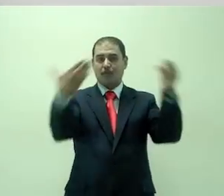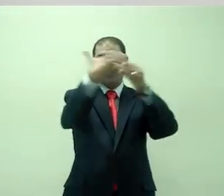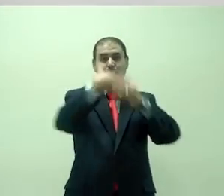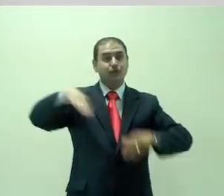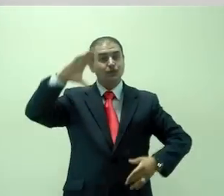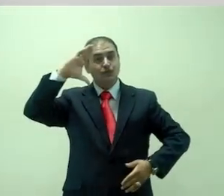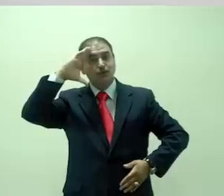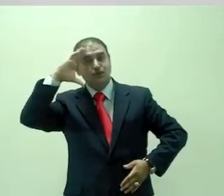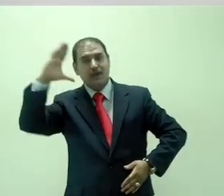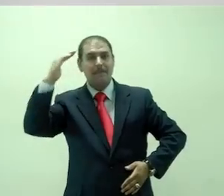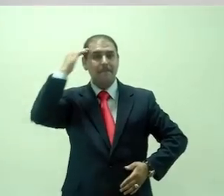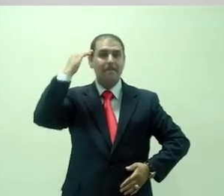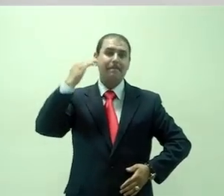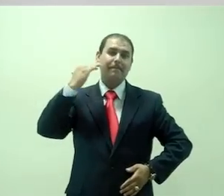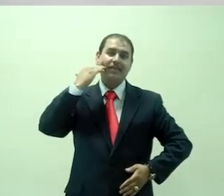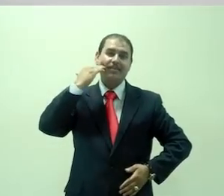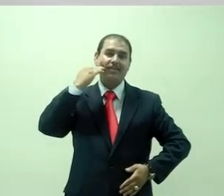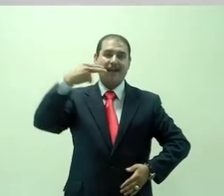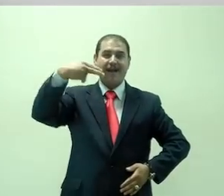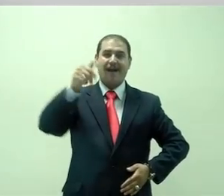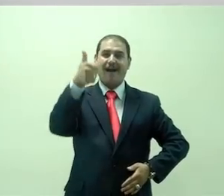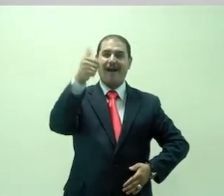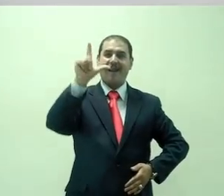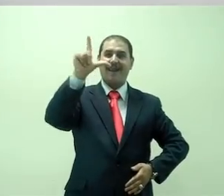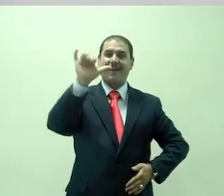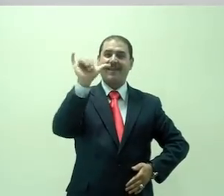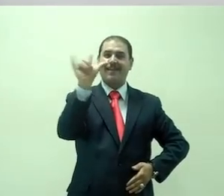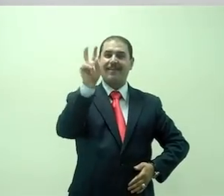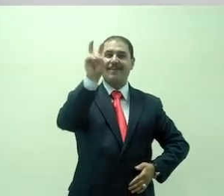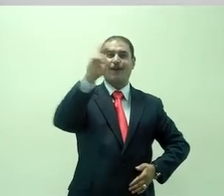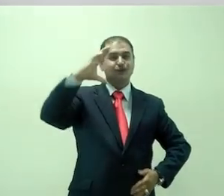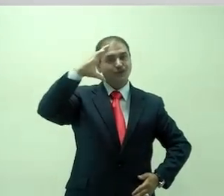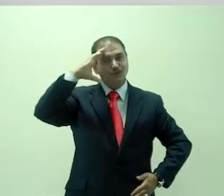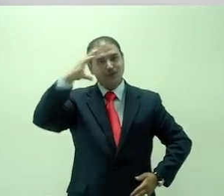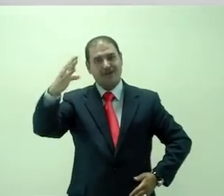well. Best of luck. Thank you. Alia,